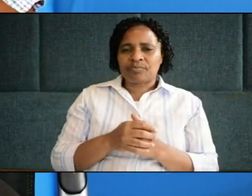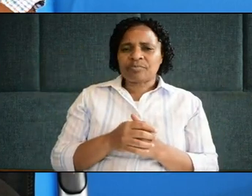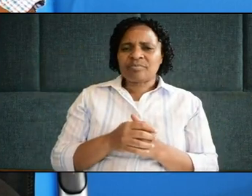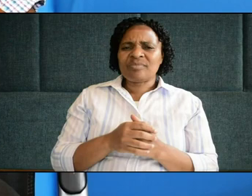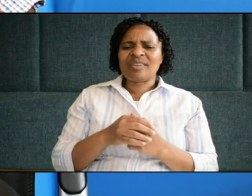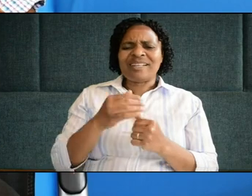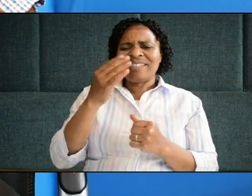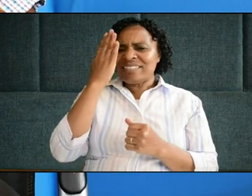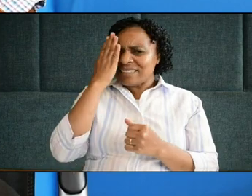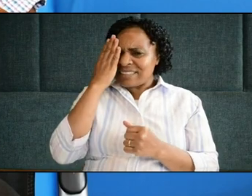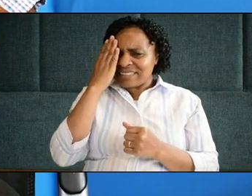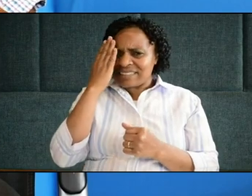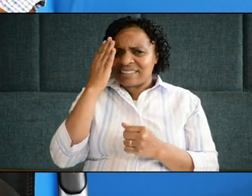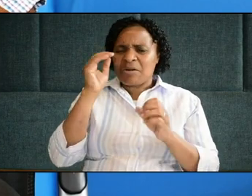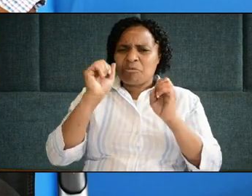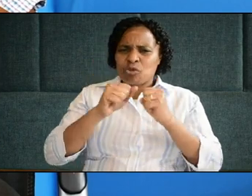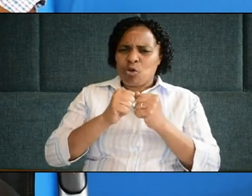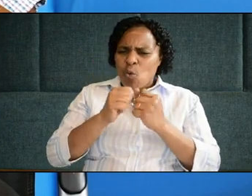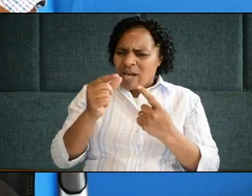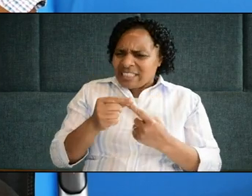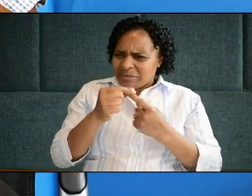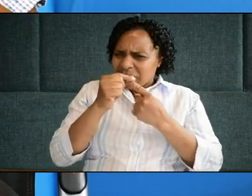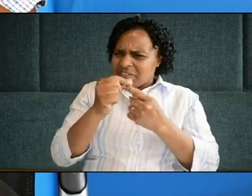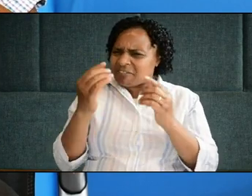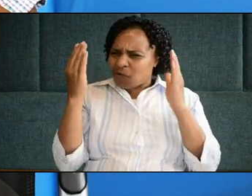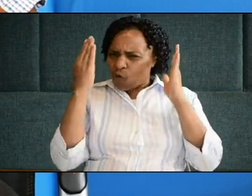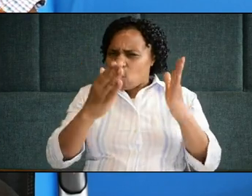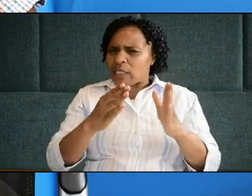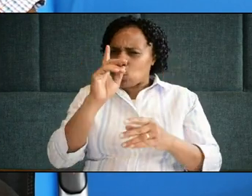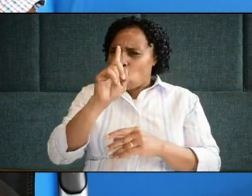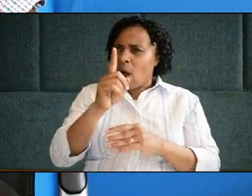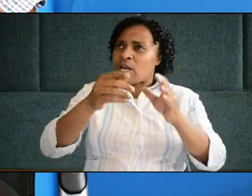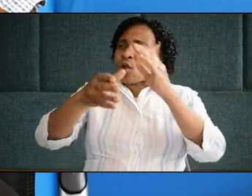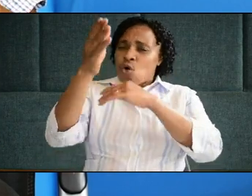the Israelites were syncretic, focused on one God,